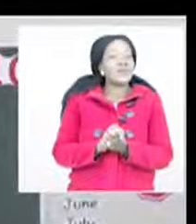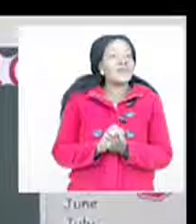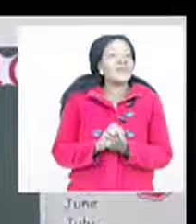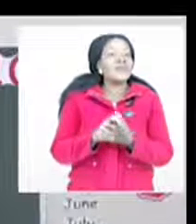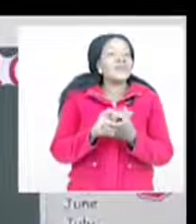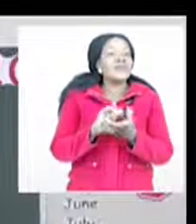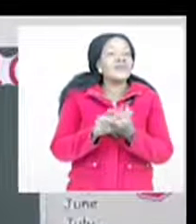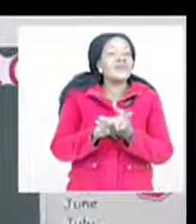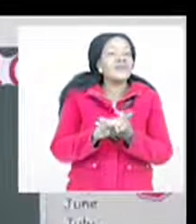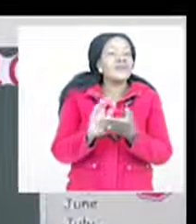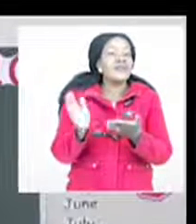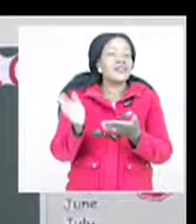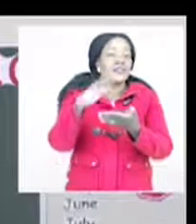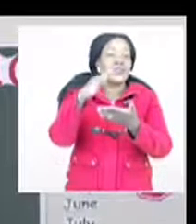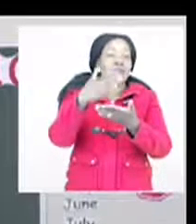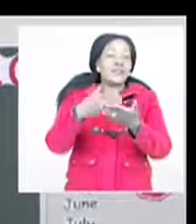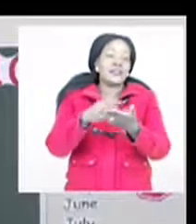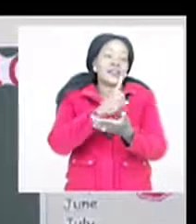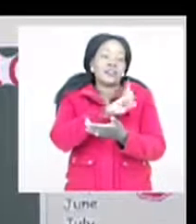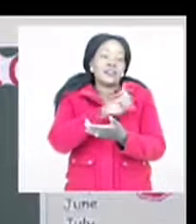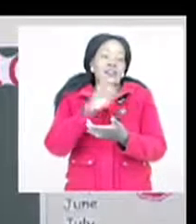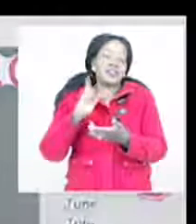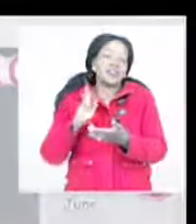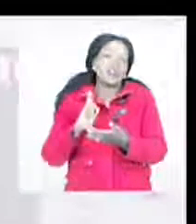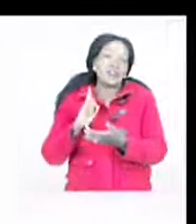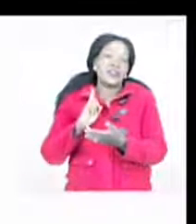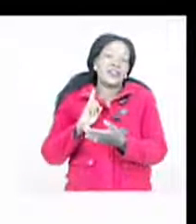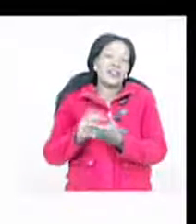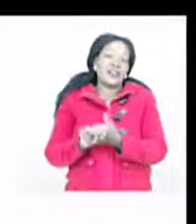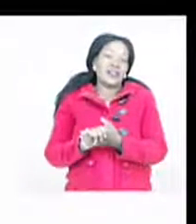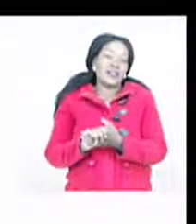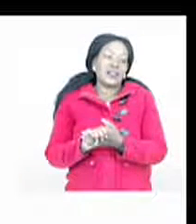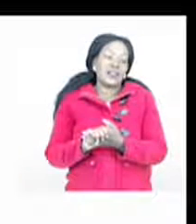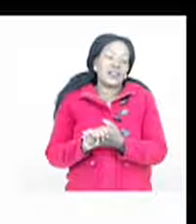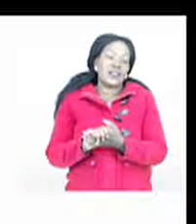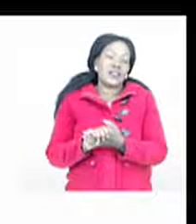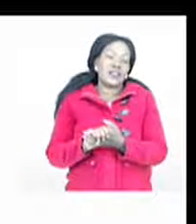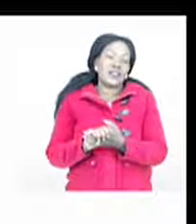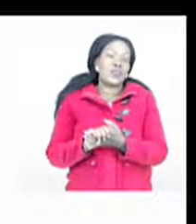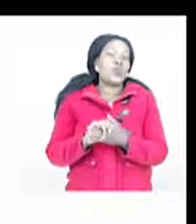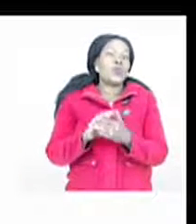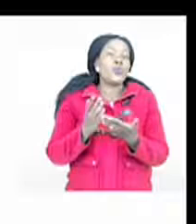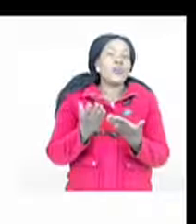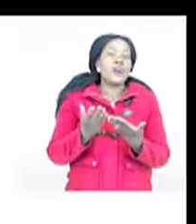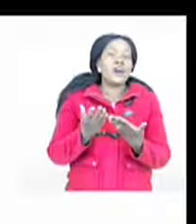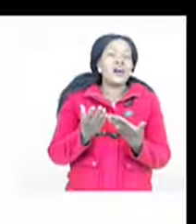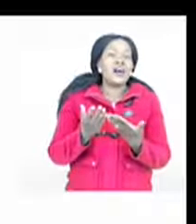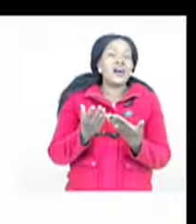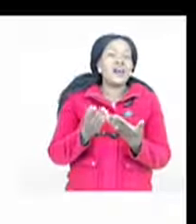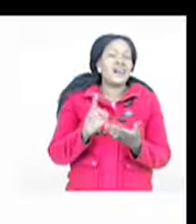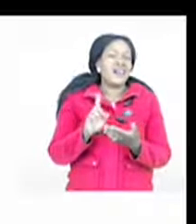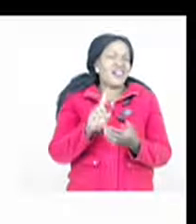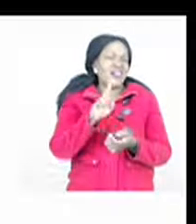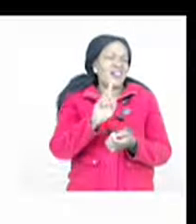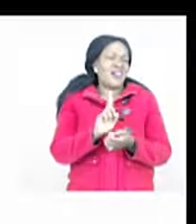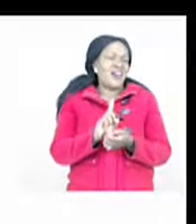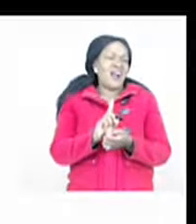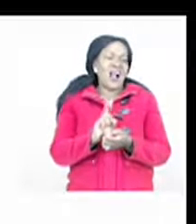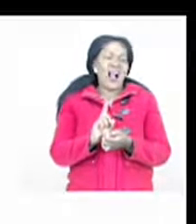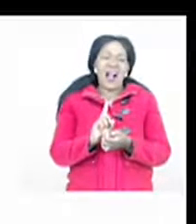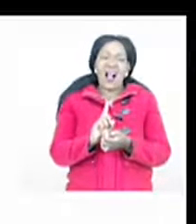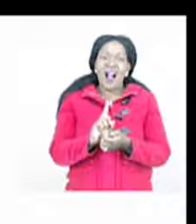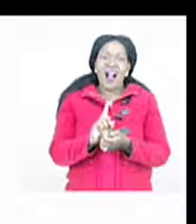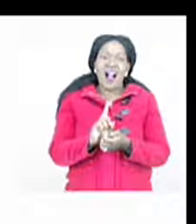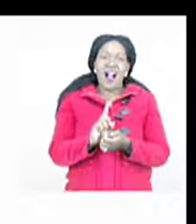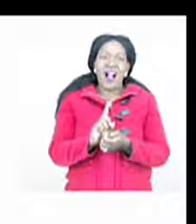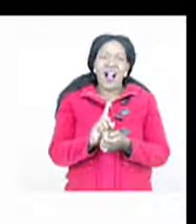Friends, let's turn to page 11 in our workbook. Wow, who is that?